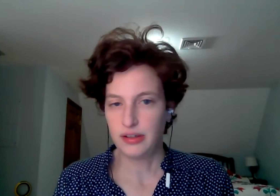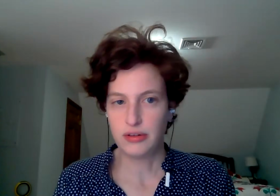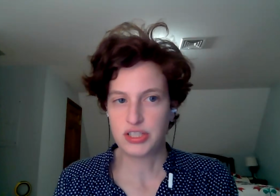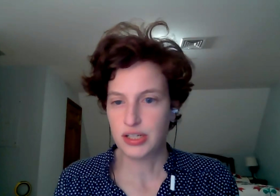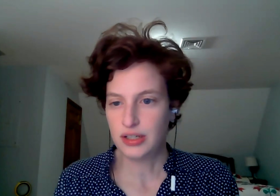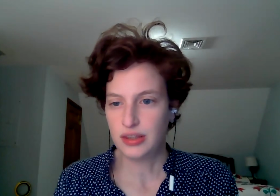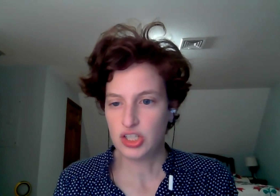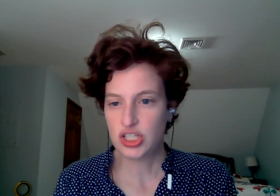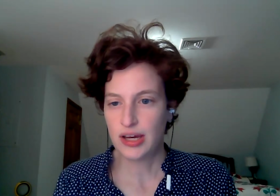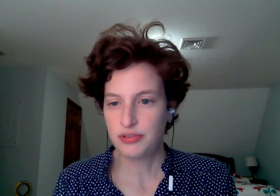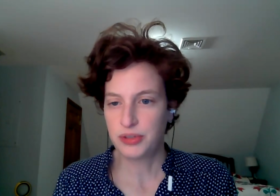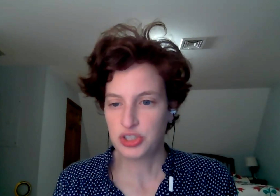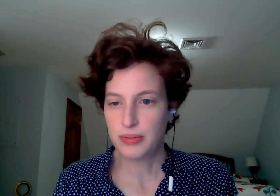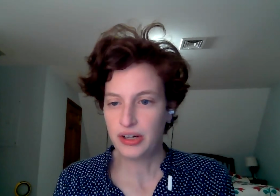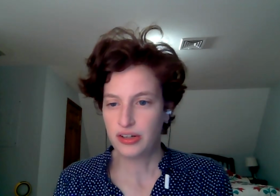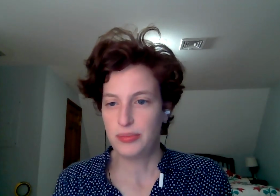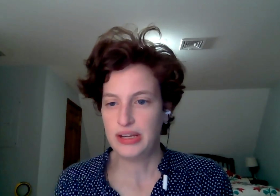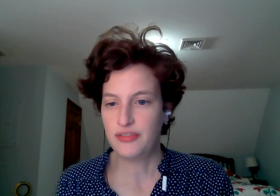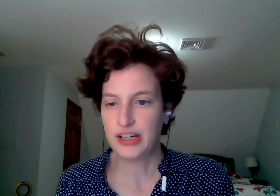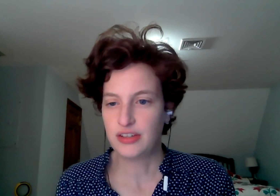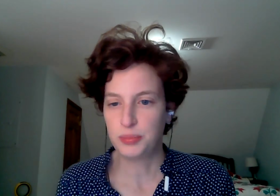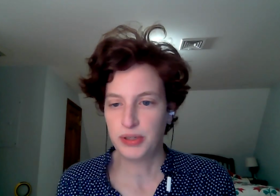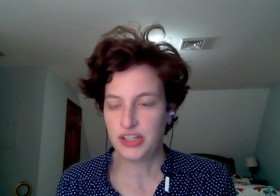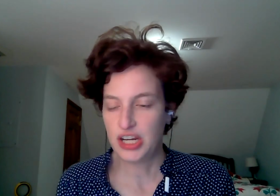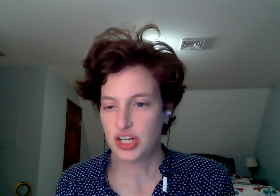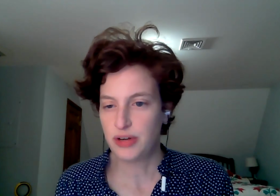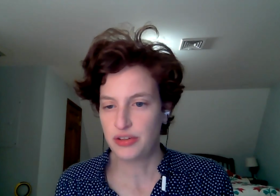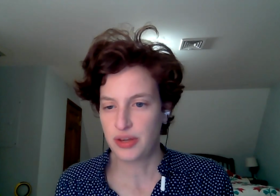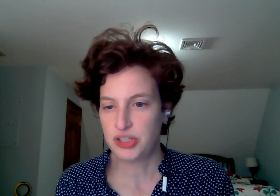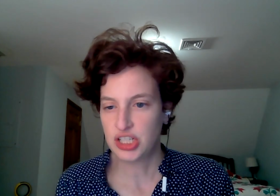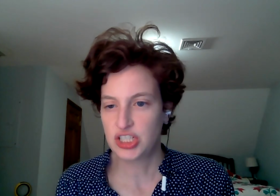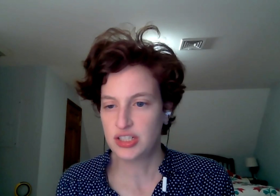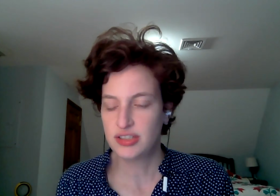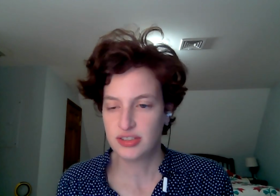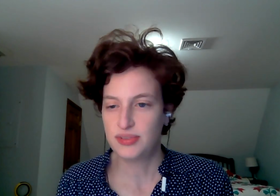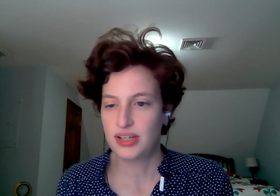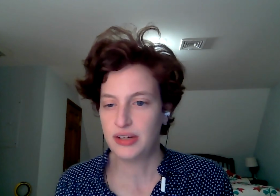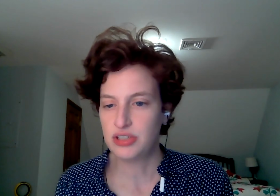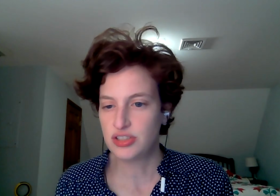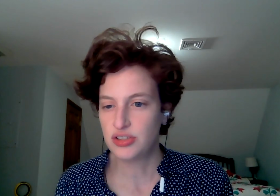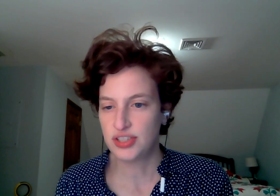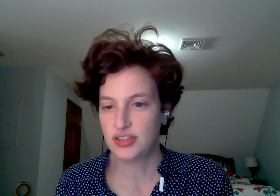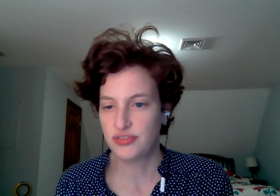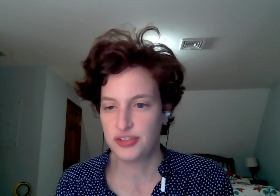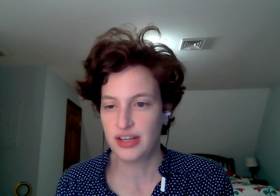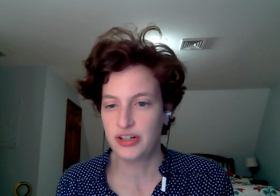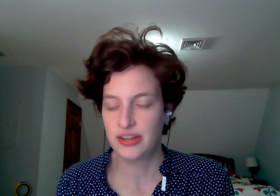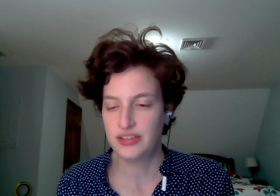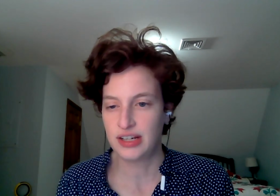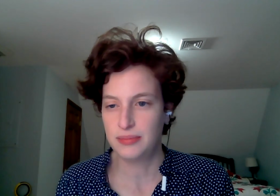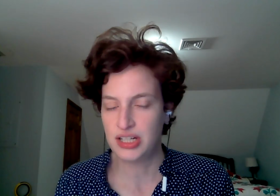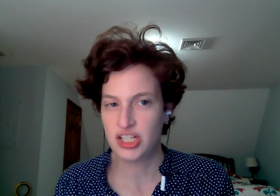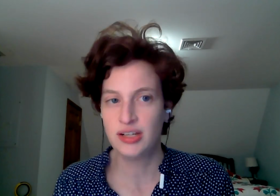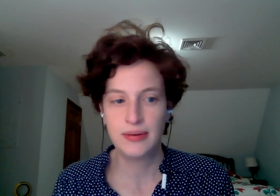I see a question in the chat from Richard Meyer. Could there be an effect of abbreviation rather than reductions? Some sign languages use just the first letter